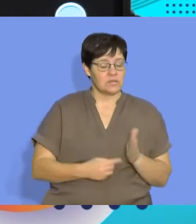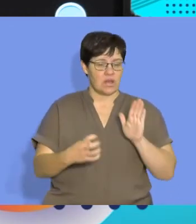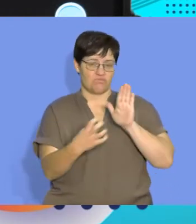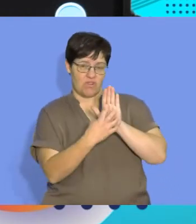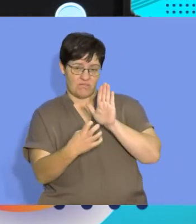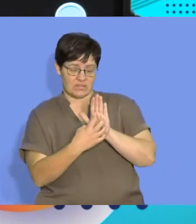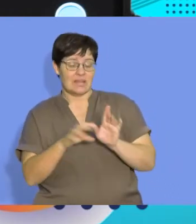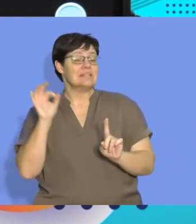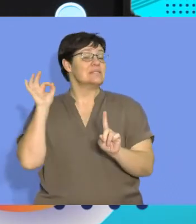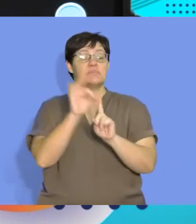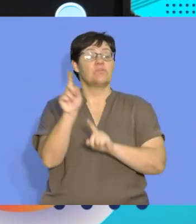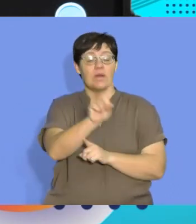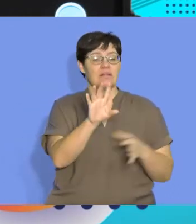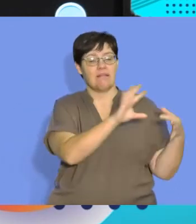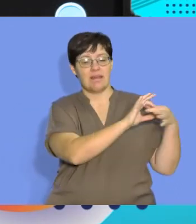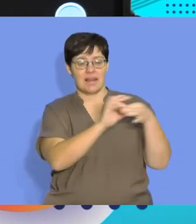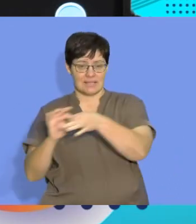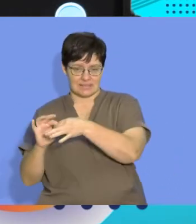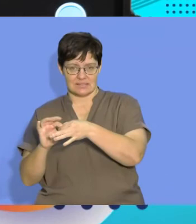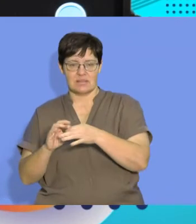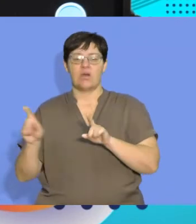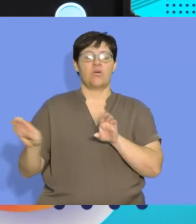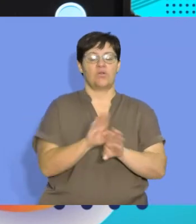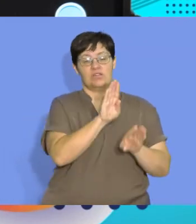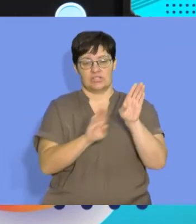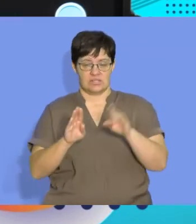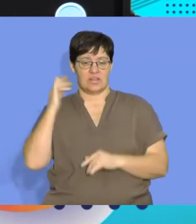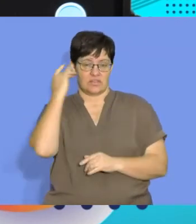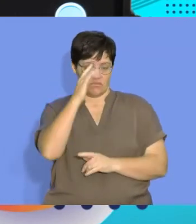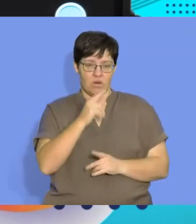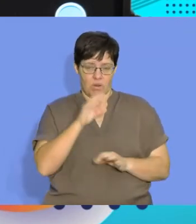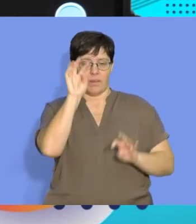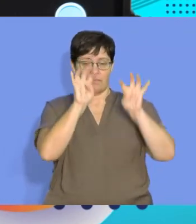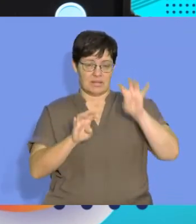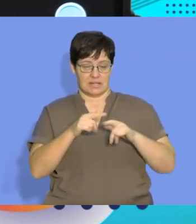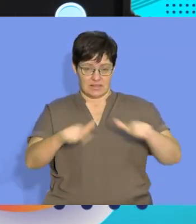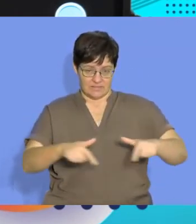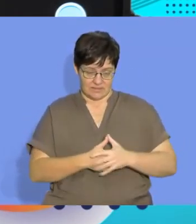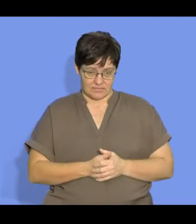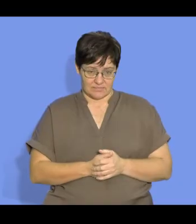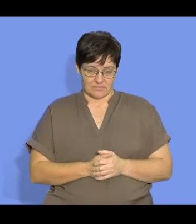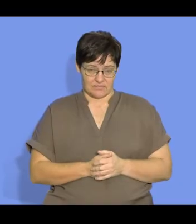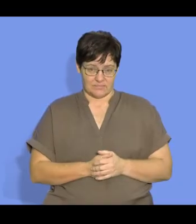graphs, specifically linking our graphs to the collision theory on a particle level.